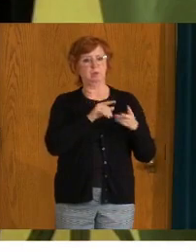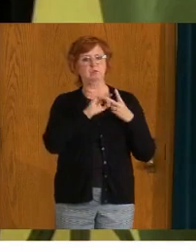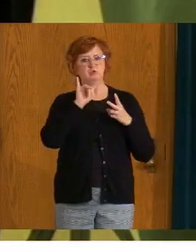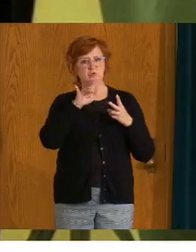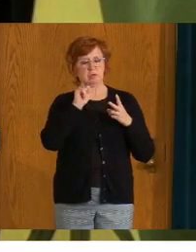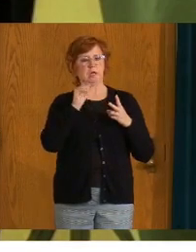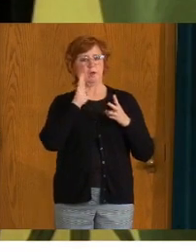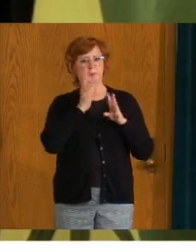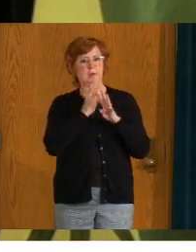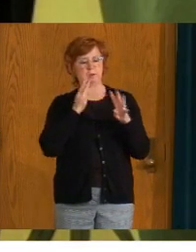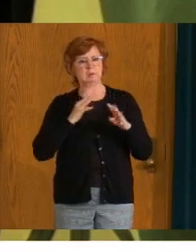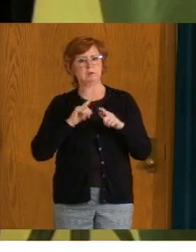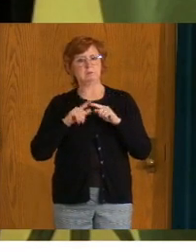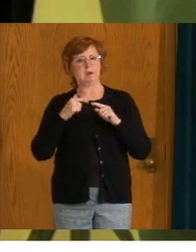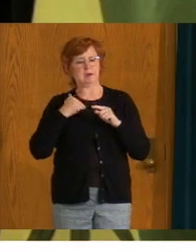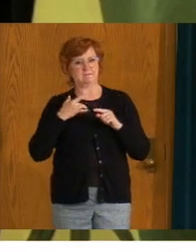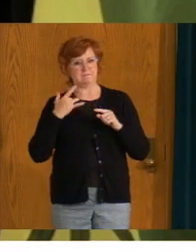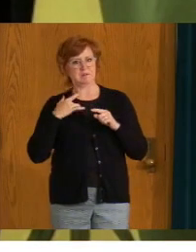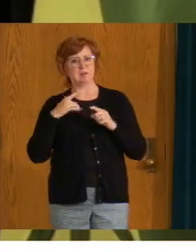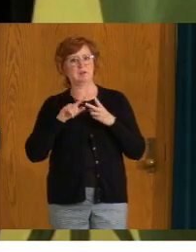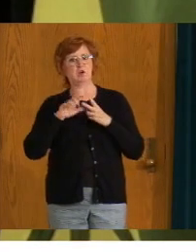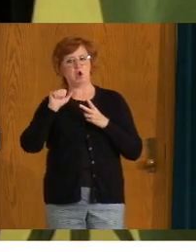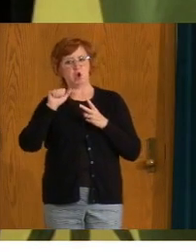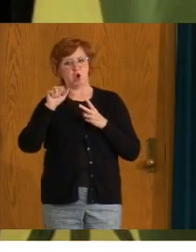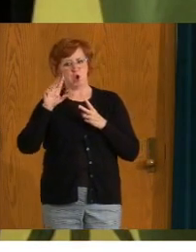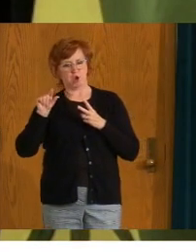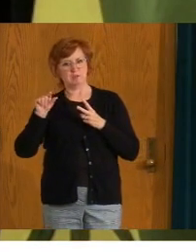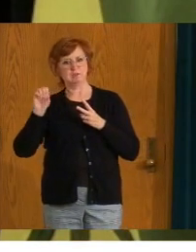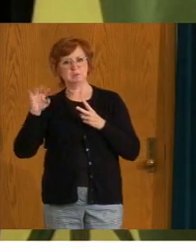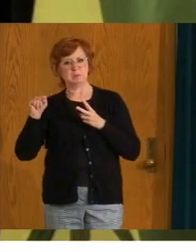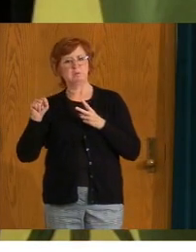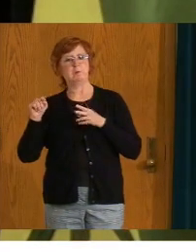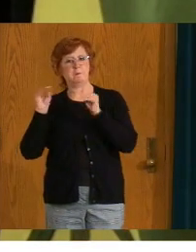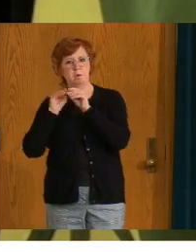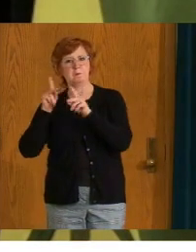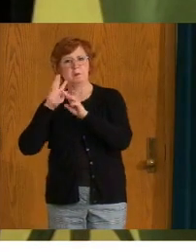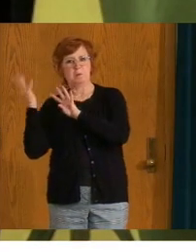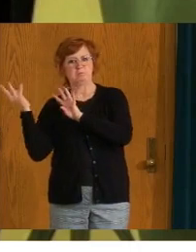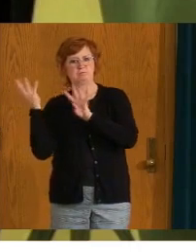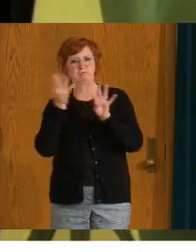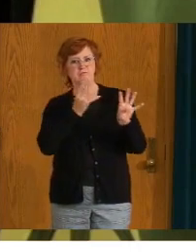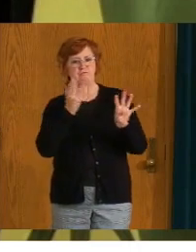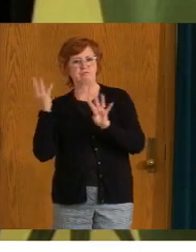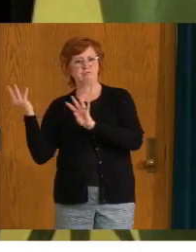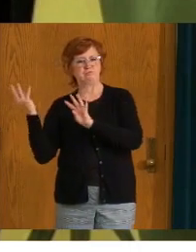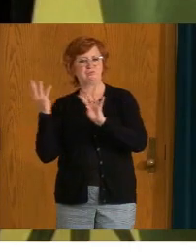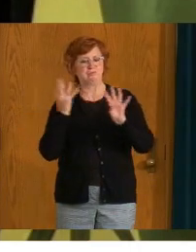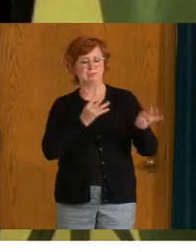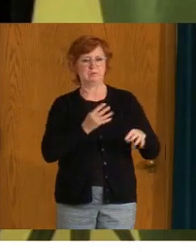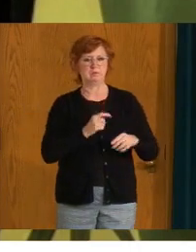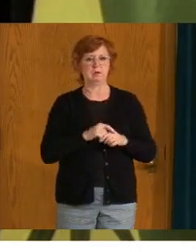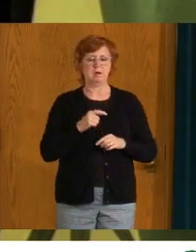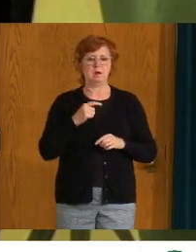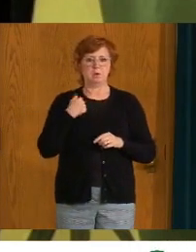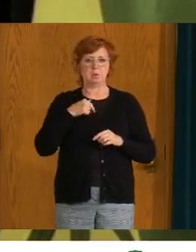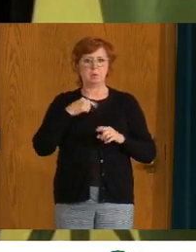Derek in his slide had said by the end of summer, we hope to be well in excess of 70% with both doses, but ultimately up to 80% as